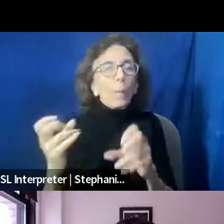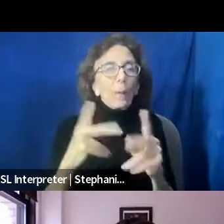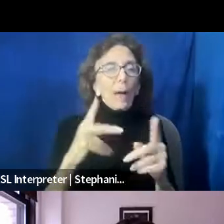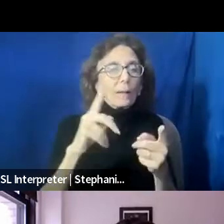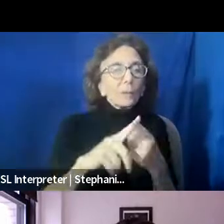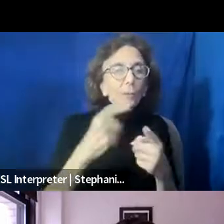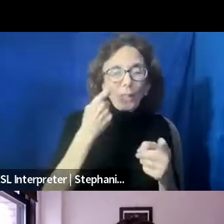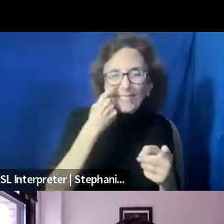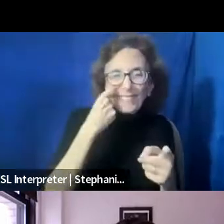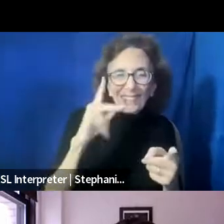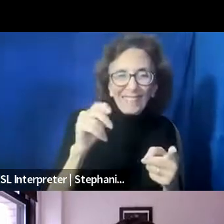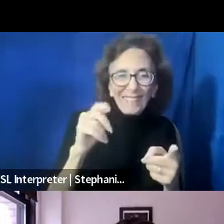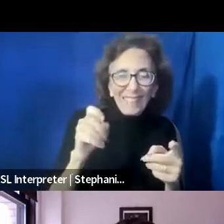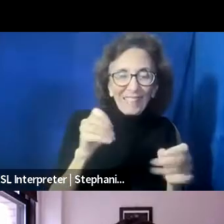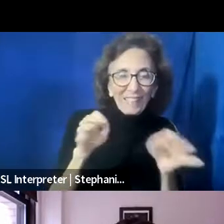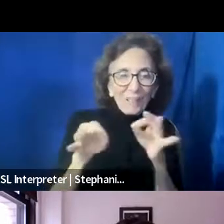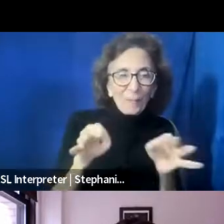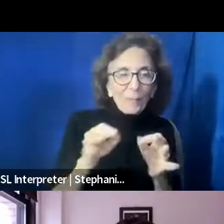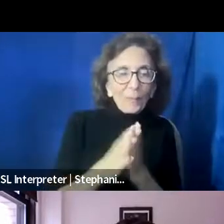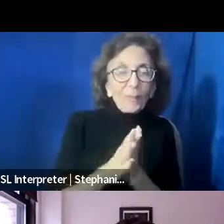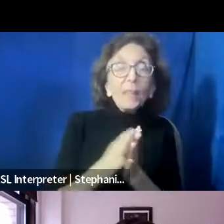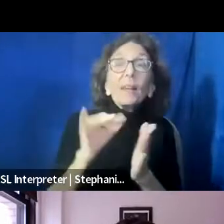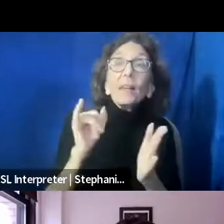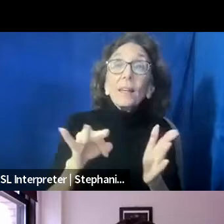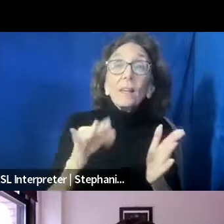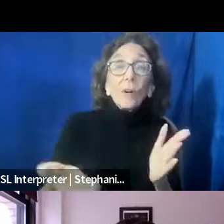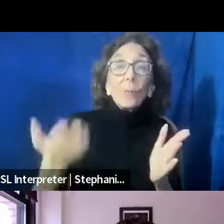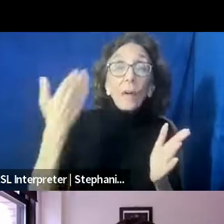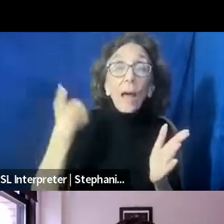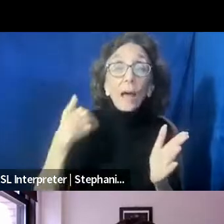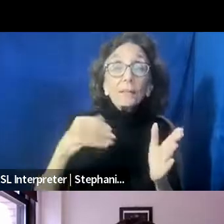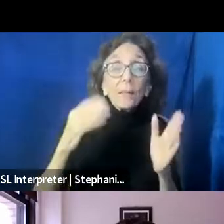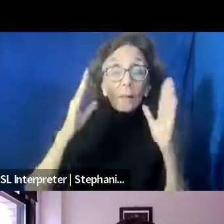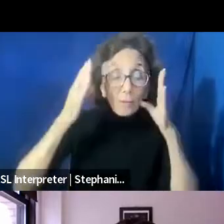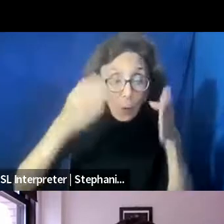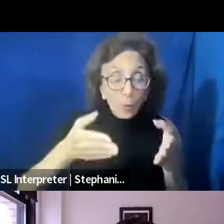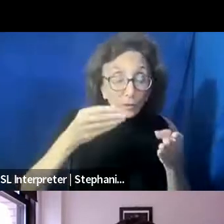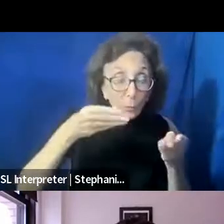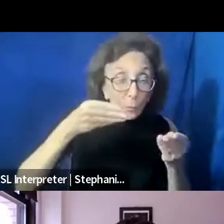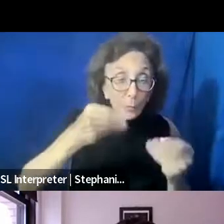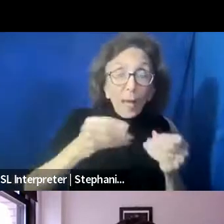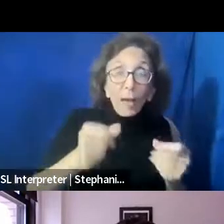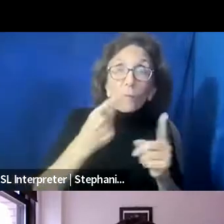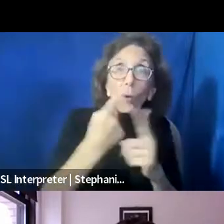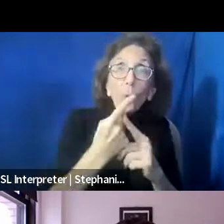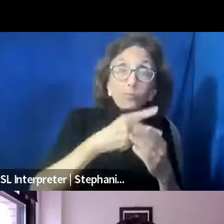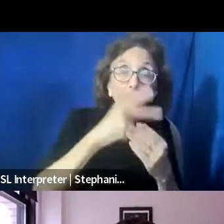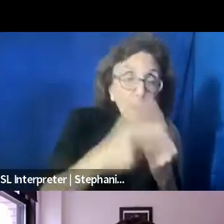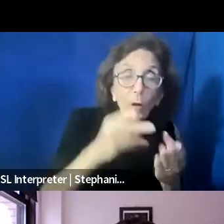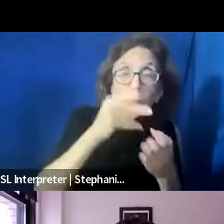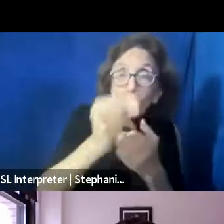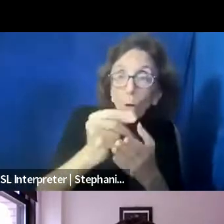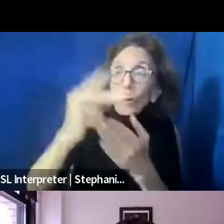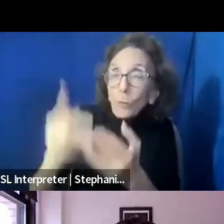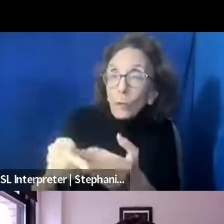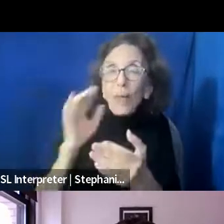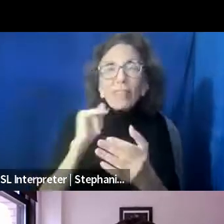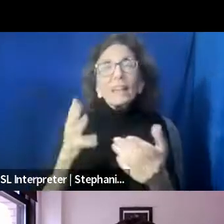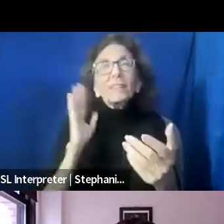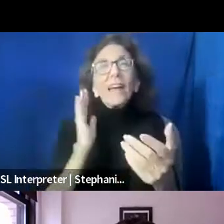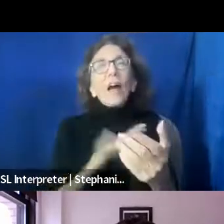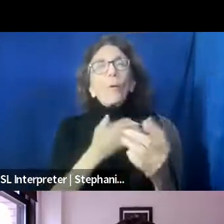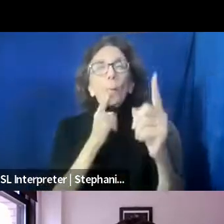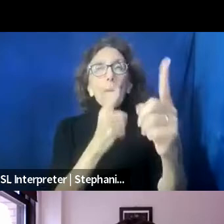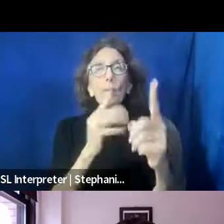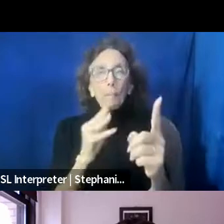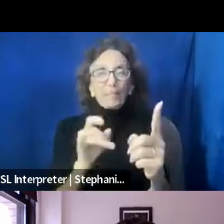around how, you know, if in the past their budget was focused on programming and fulfilling the mission, I have some questions